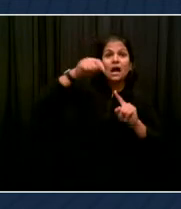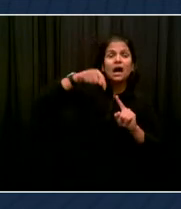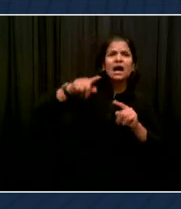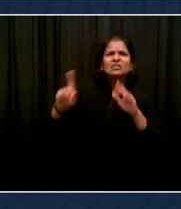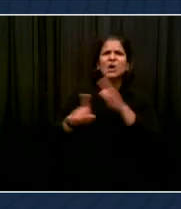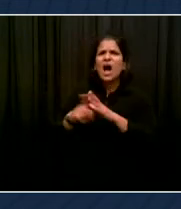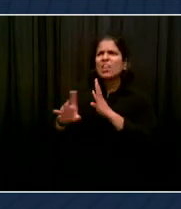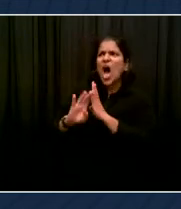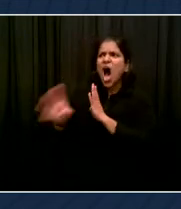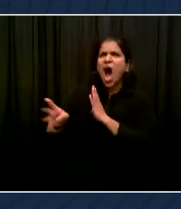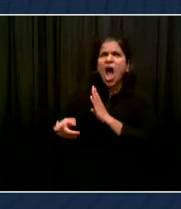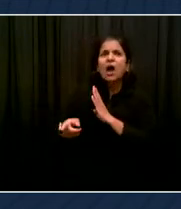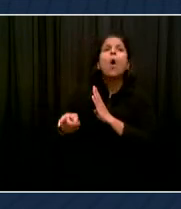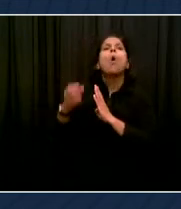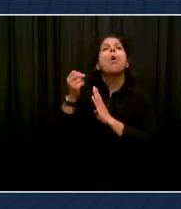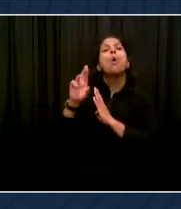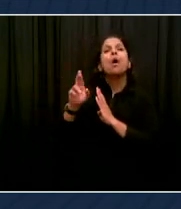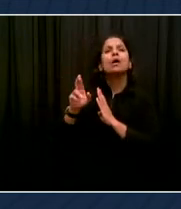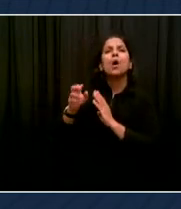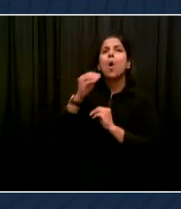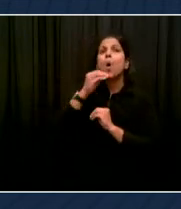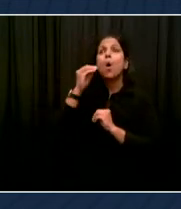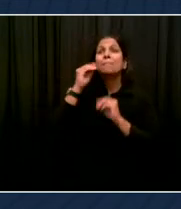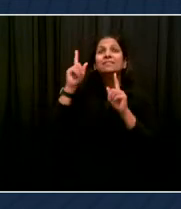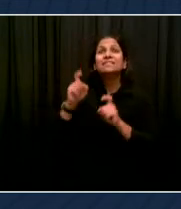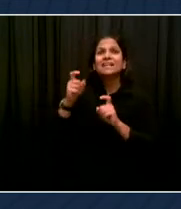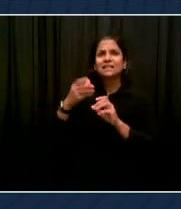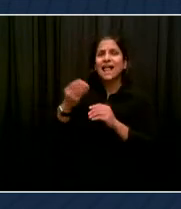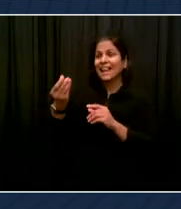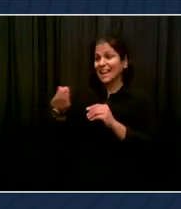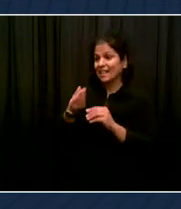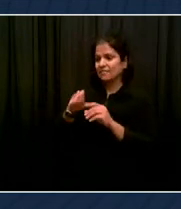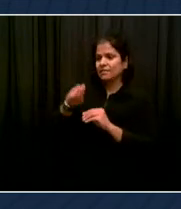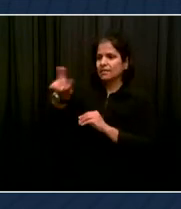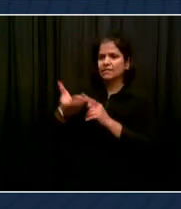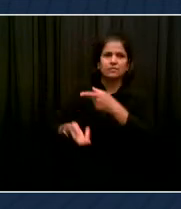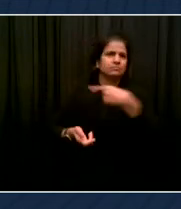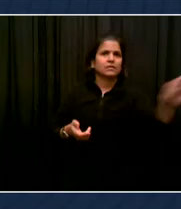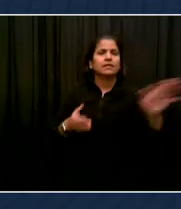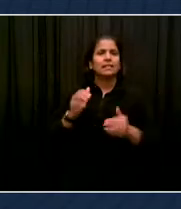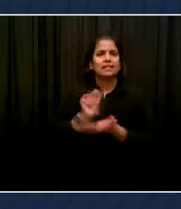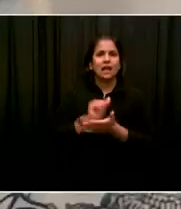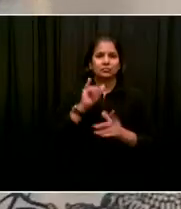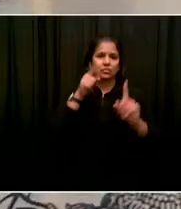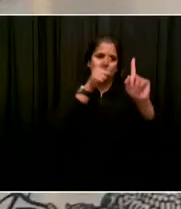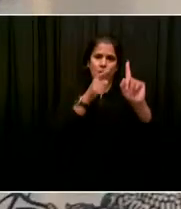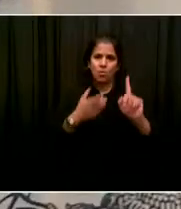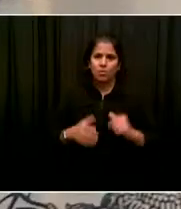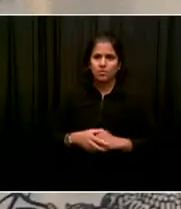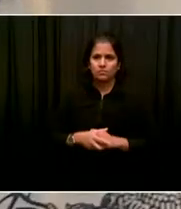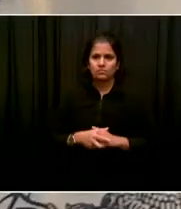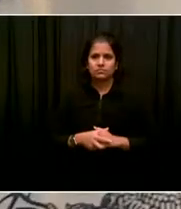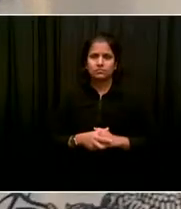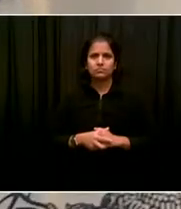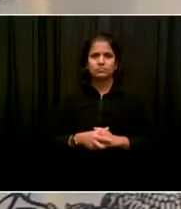away with a home test kit. Whatever makes the most sense for you, we'll serve everybody. Excellent. Go ahead, Juliet.